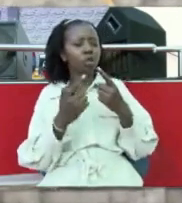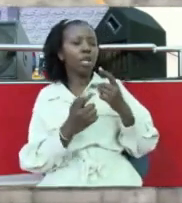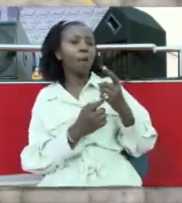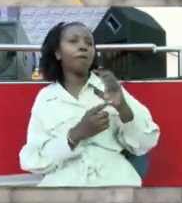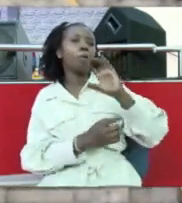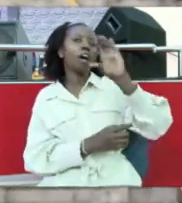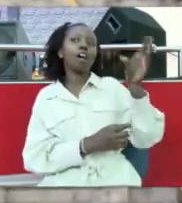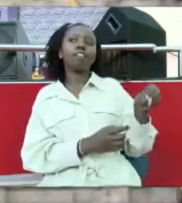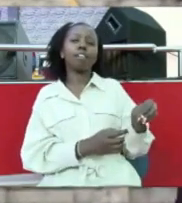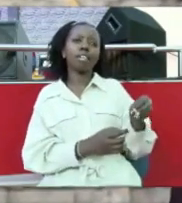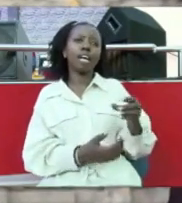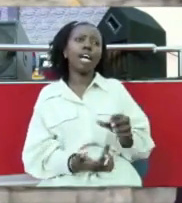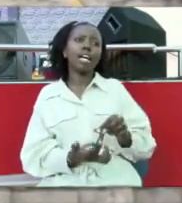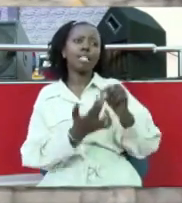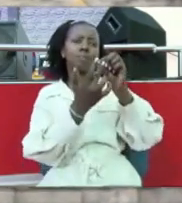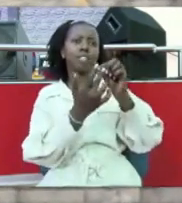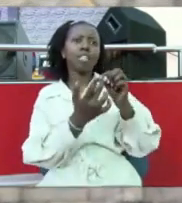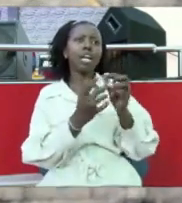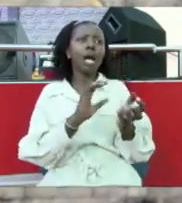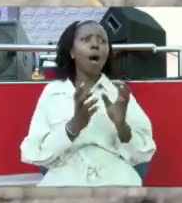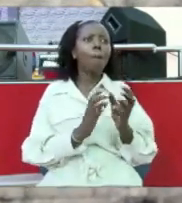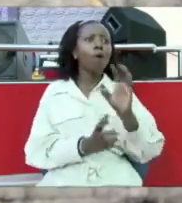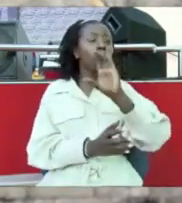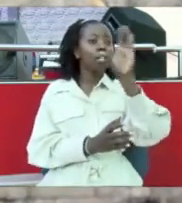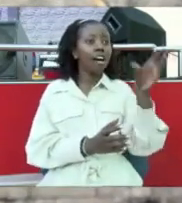Afrika. Especially when I'm talking about Africa, the